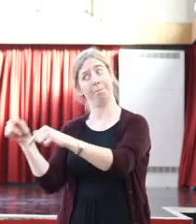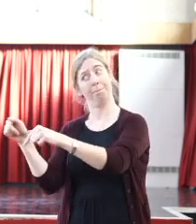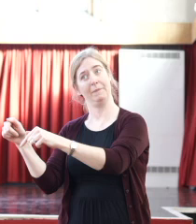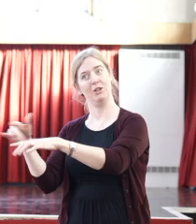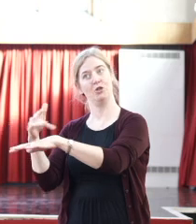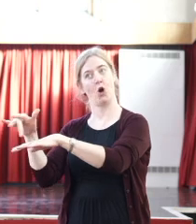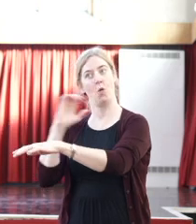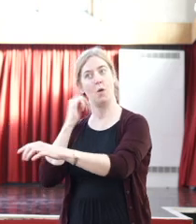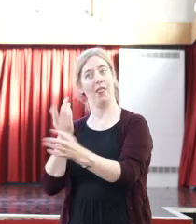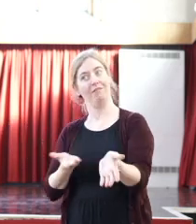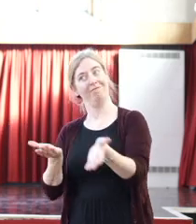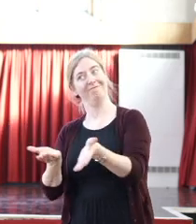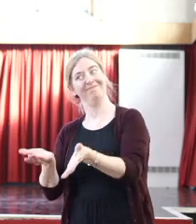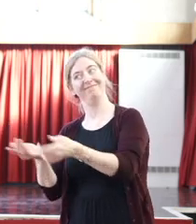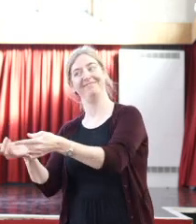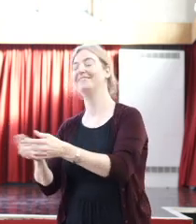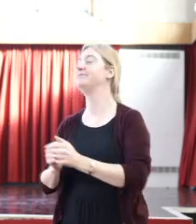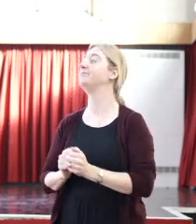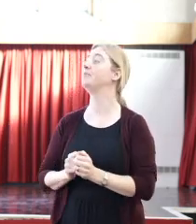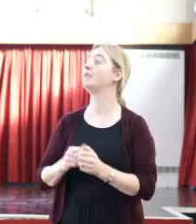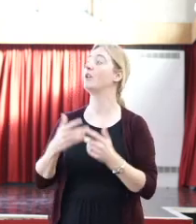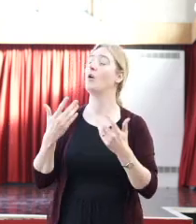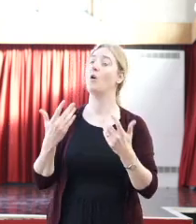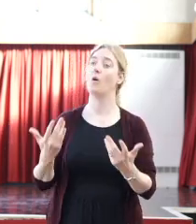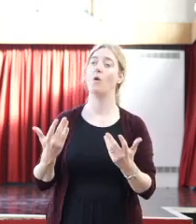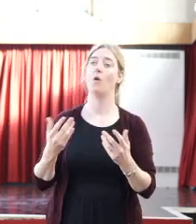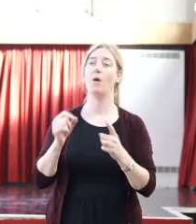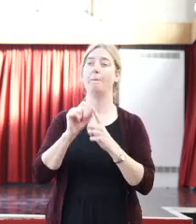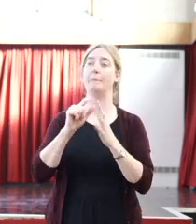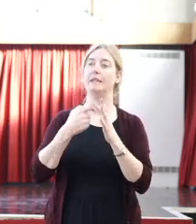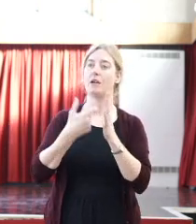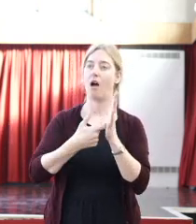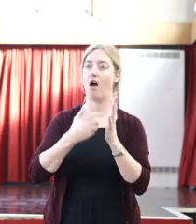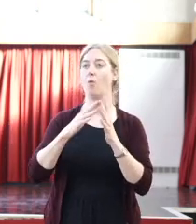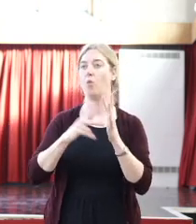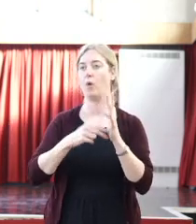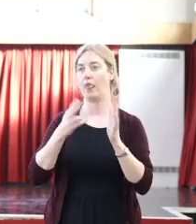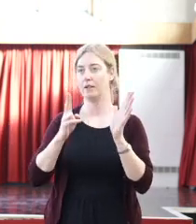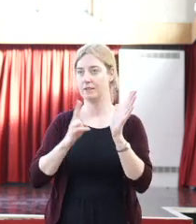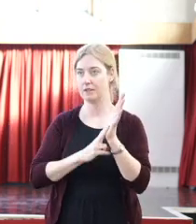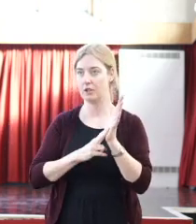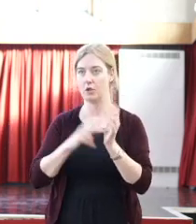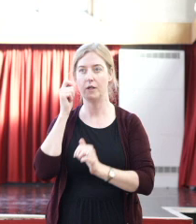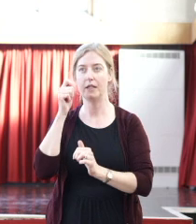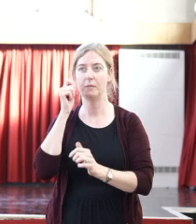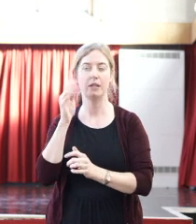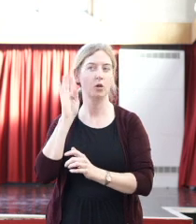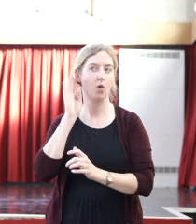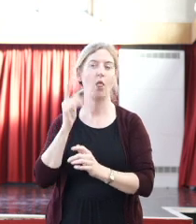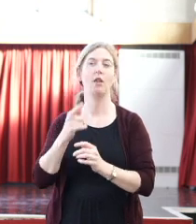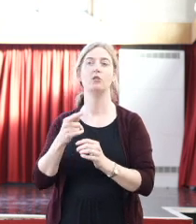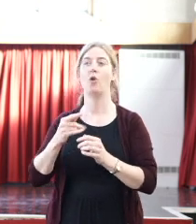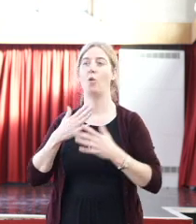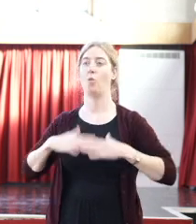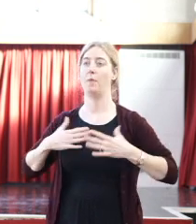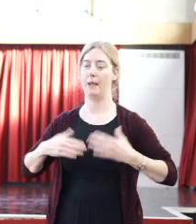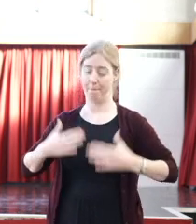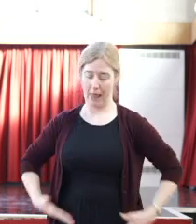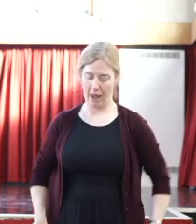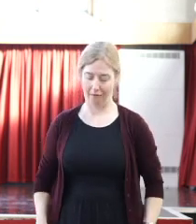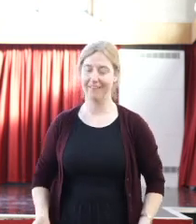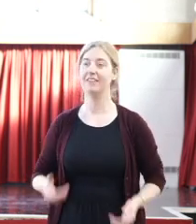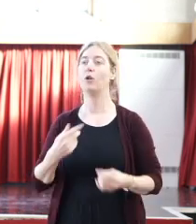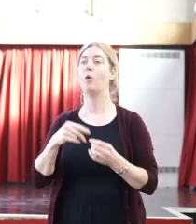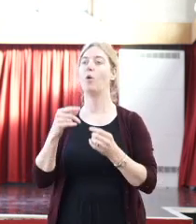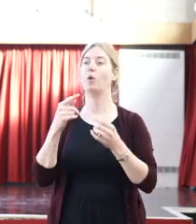show. Or the prolific theatre producer Peter Wilson, producer of Inspector Calls, Woman in Black, or actress Susan